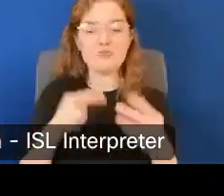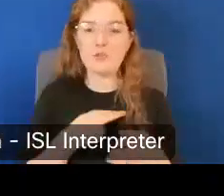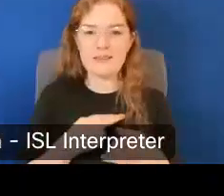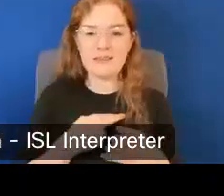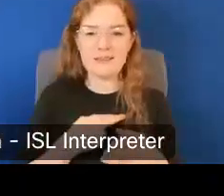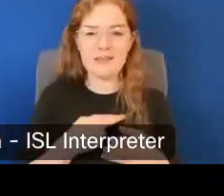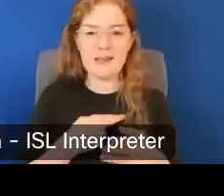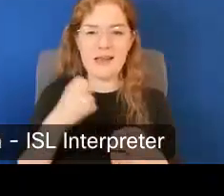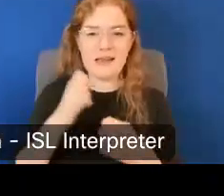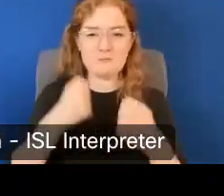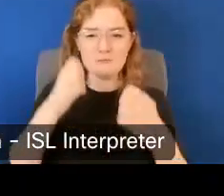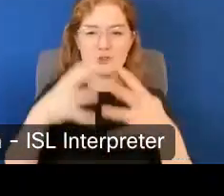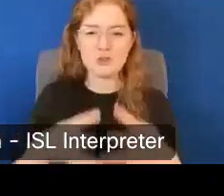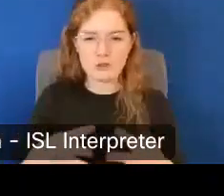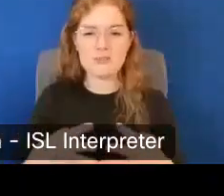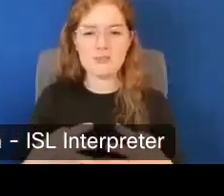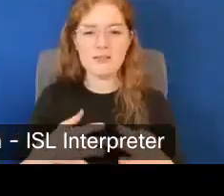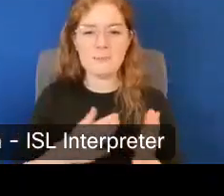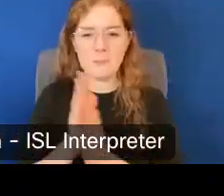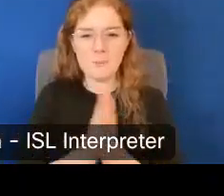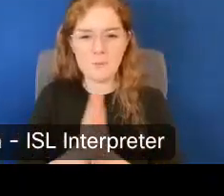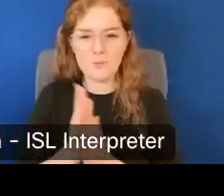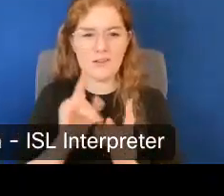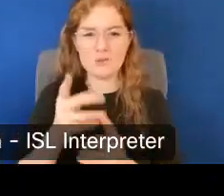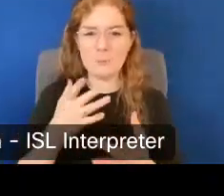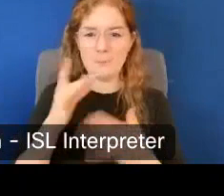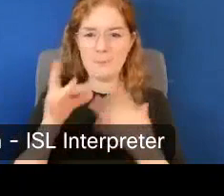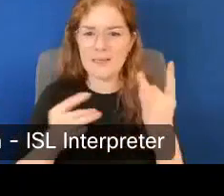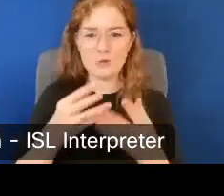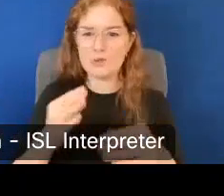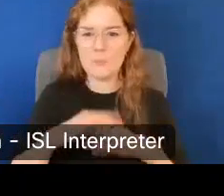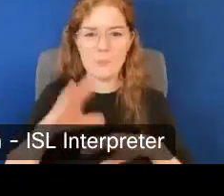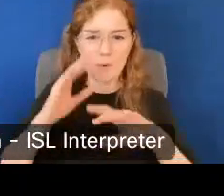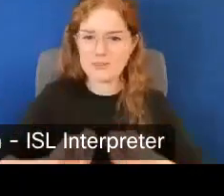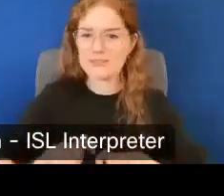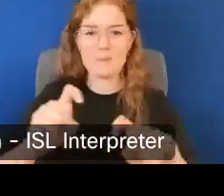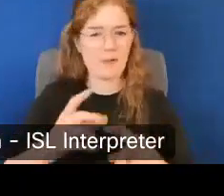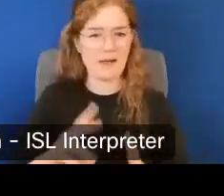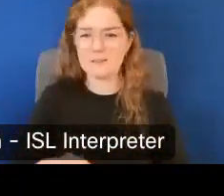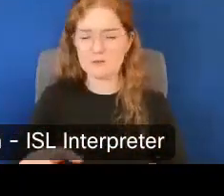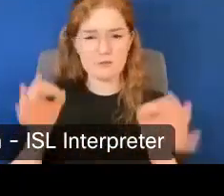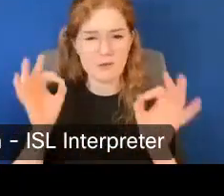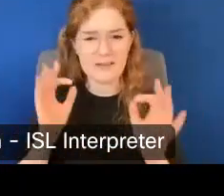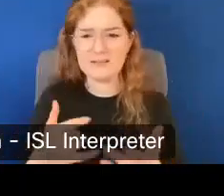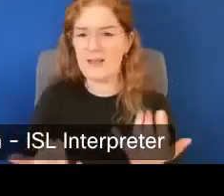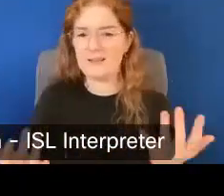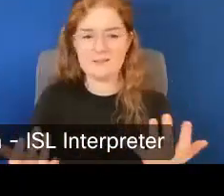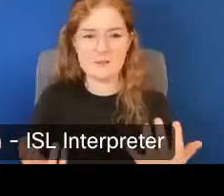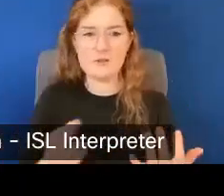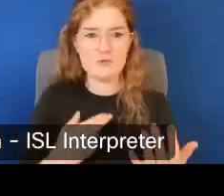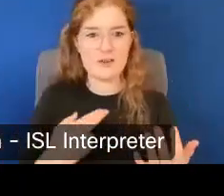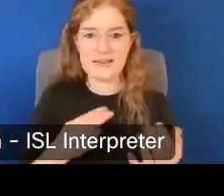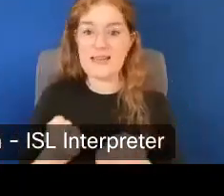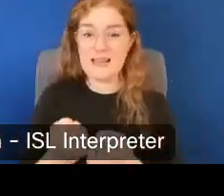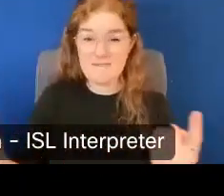out and what it brings you to is something that is so sustainable and so good. You know, it really takes